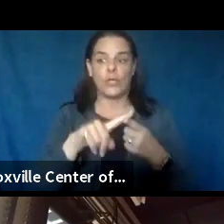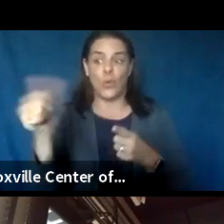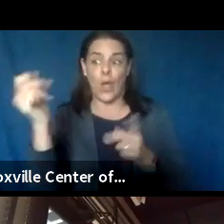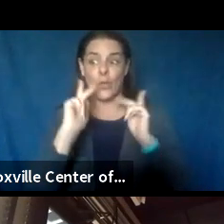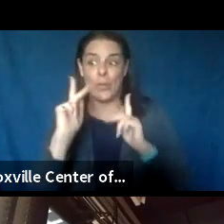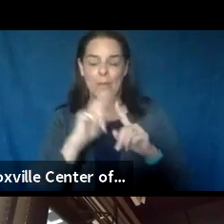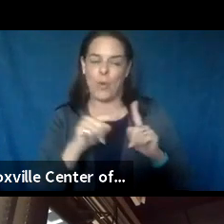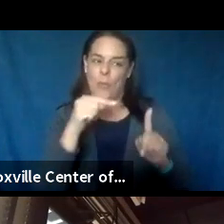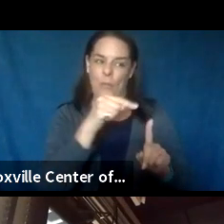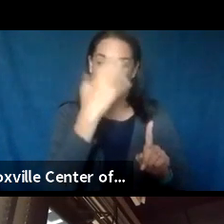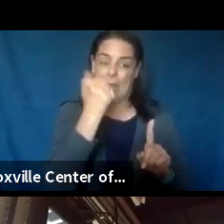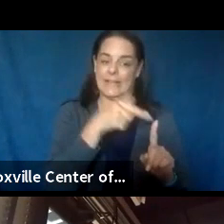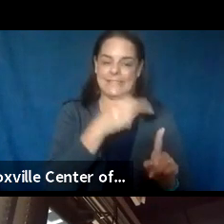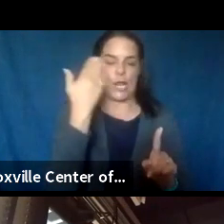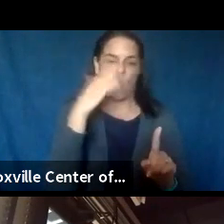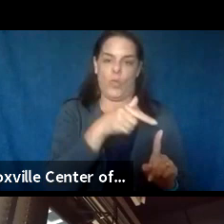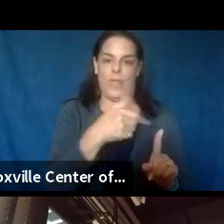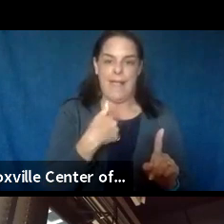COVID.